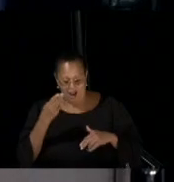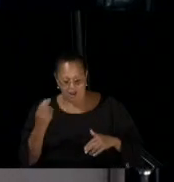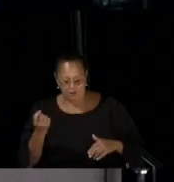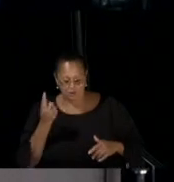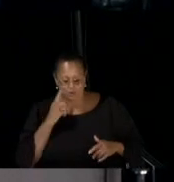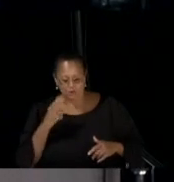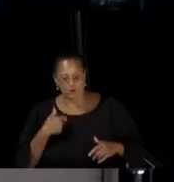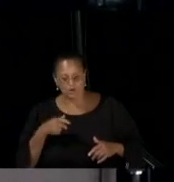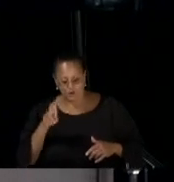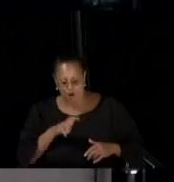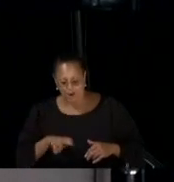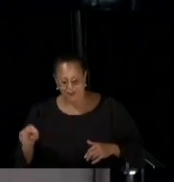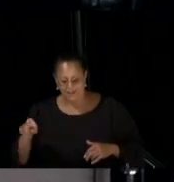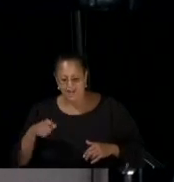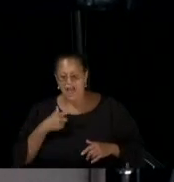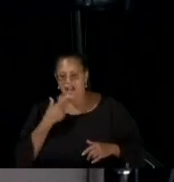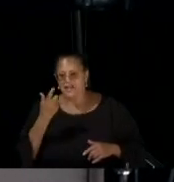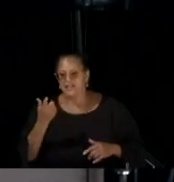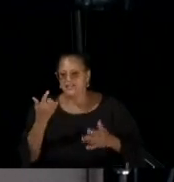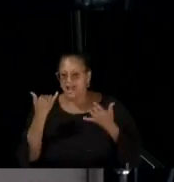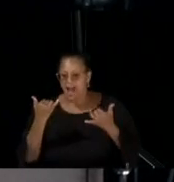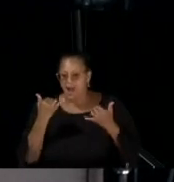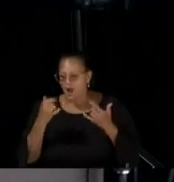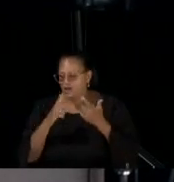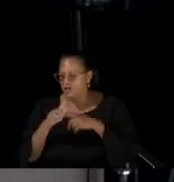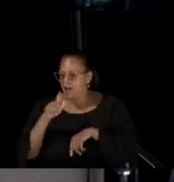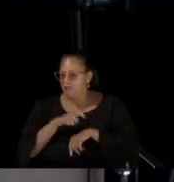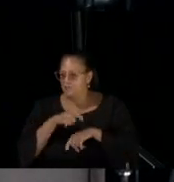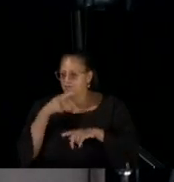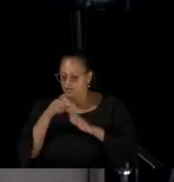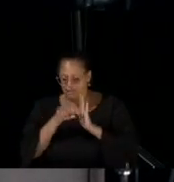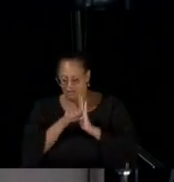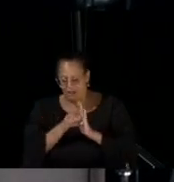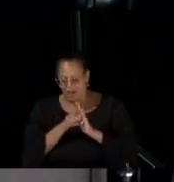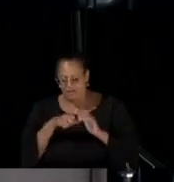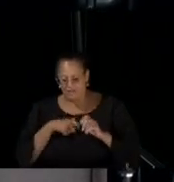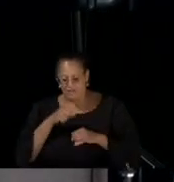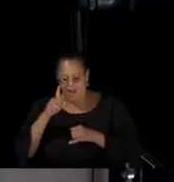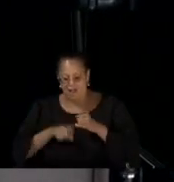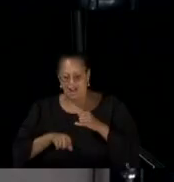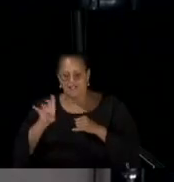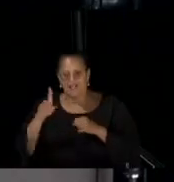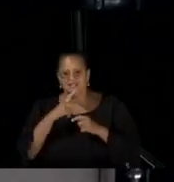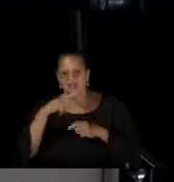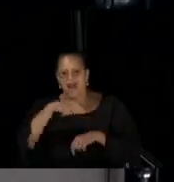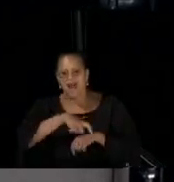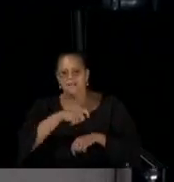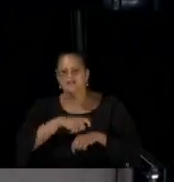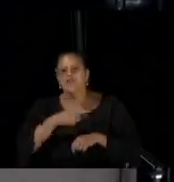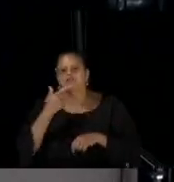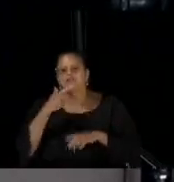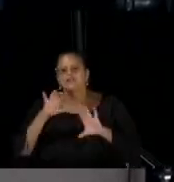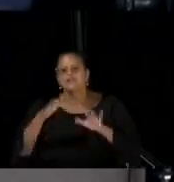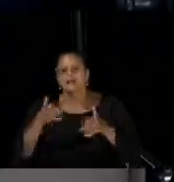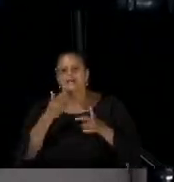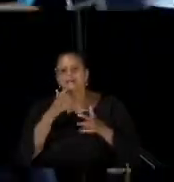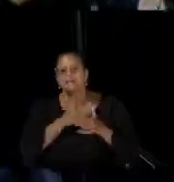you in the symbolic turning of the tassels that finalizes our time as River Hill seniors. Please stand.